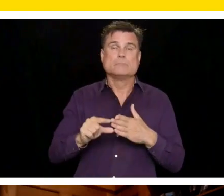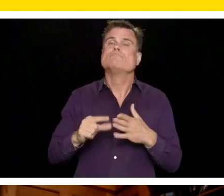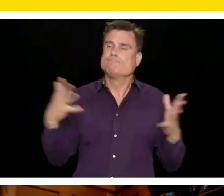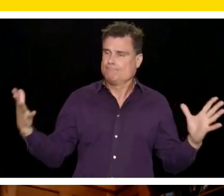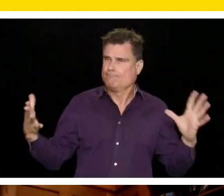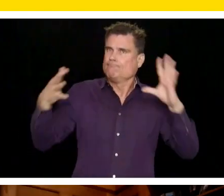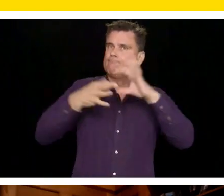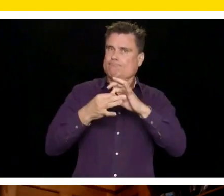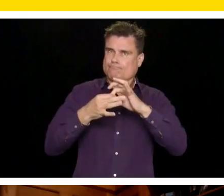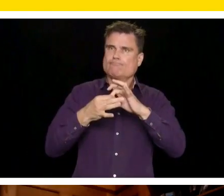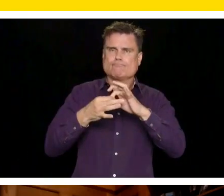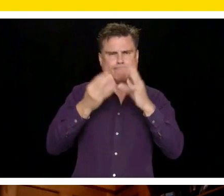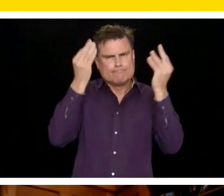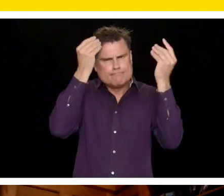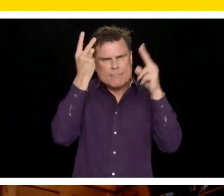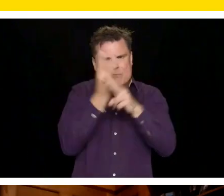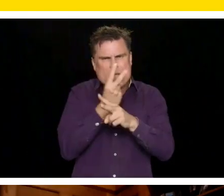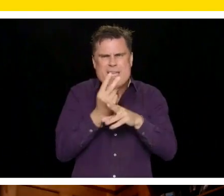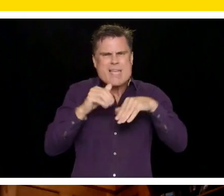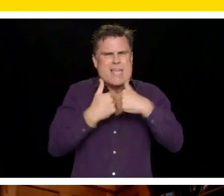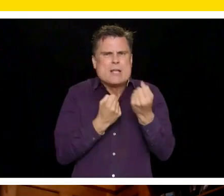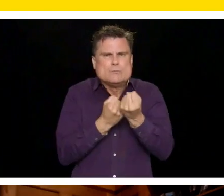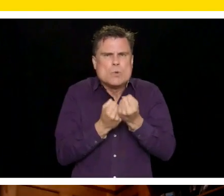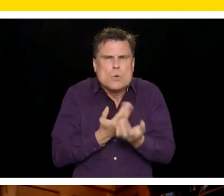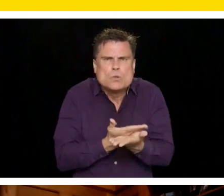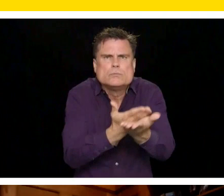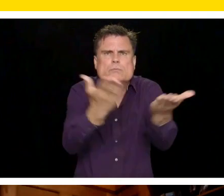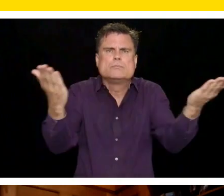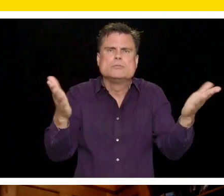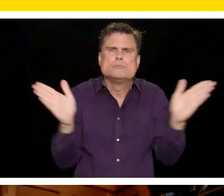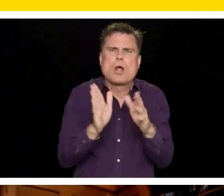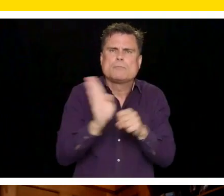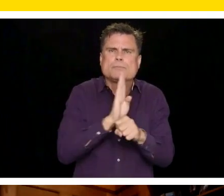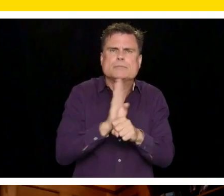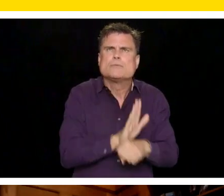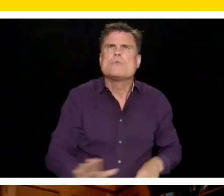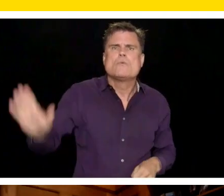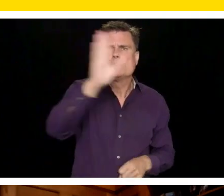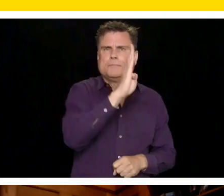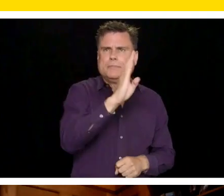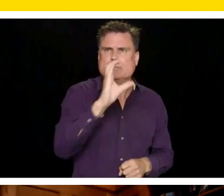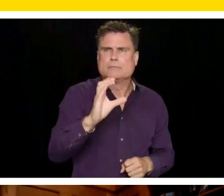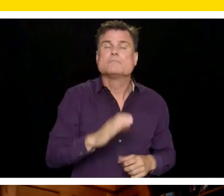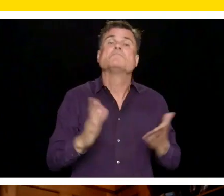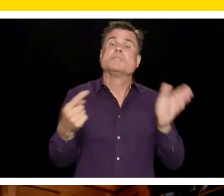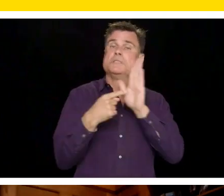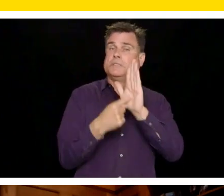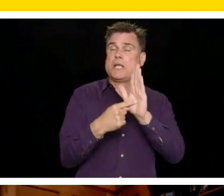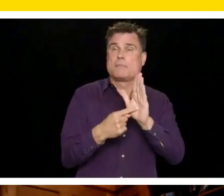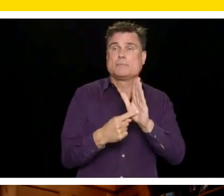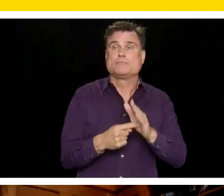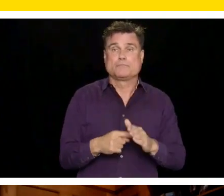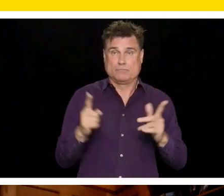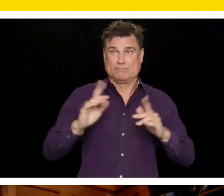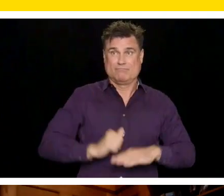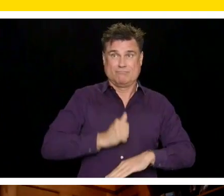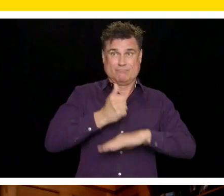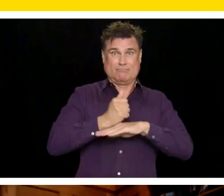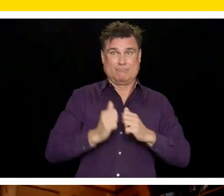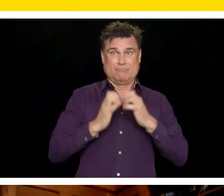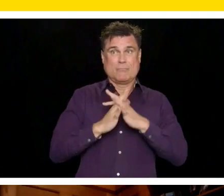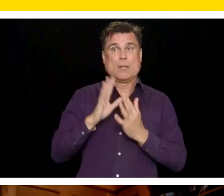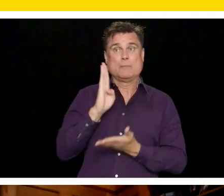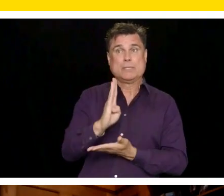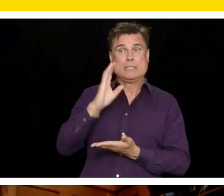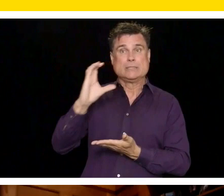This includes the BC Business COVID-19 Support Service that was launched in April. It serves as a single point of contact for